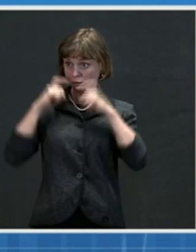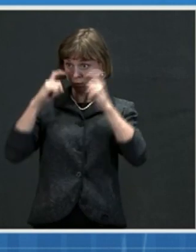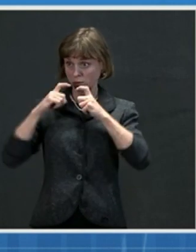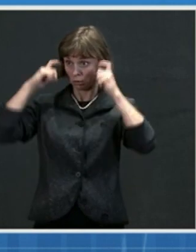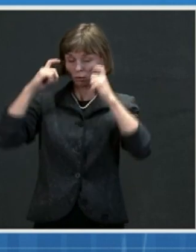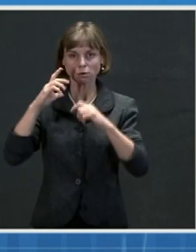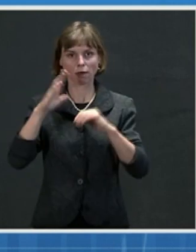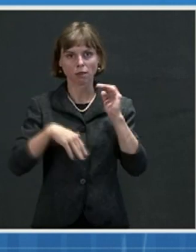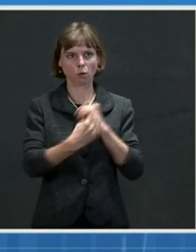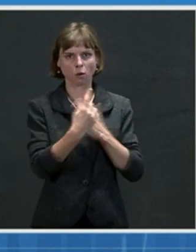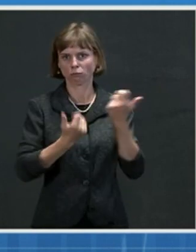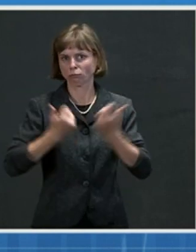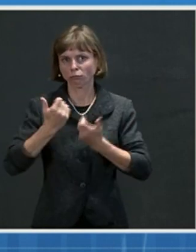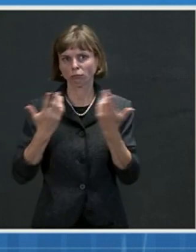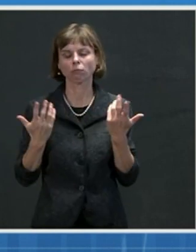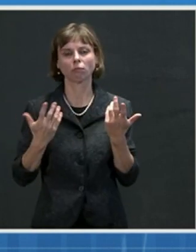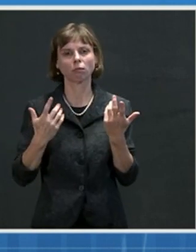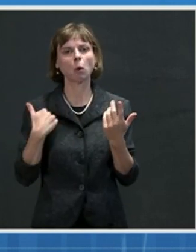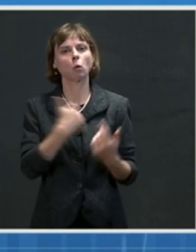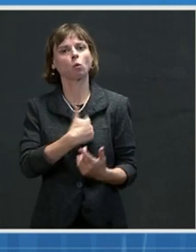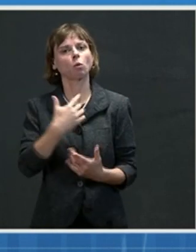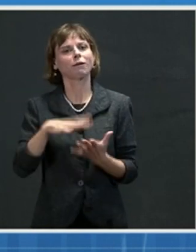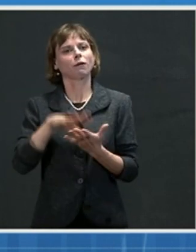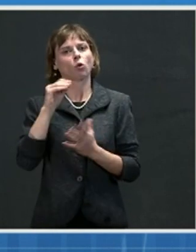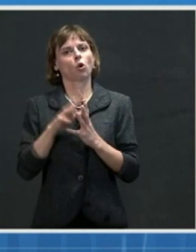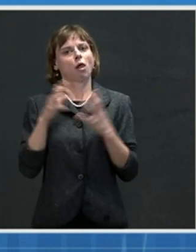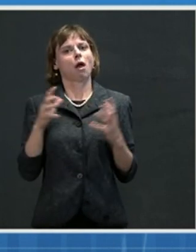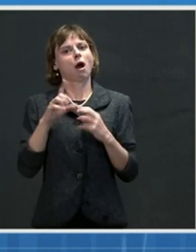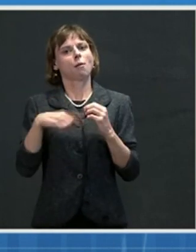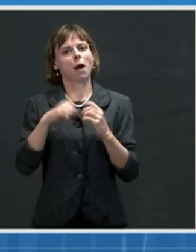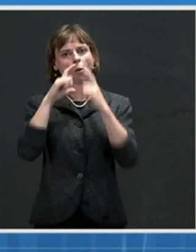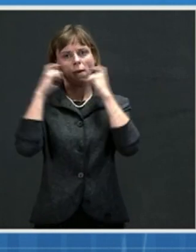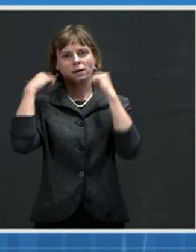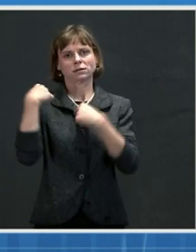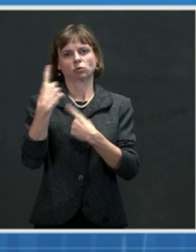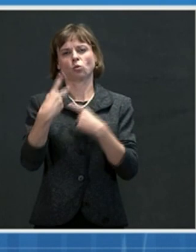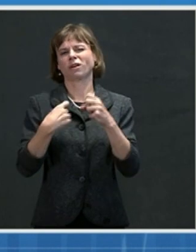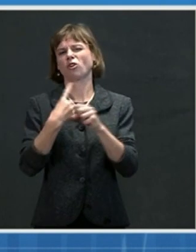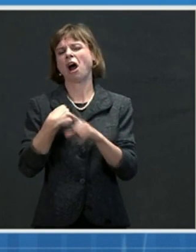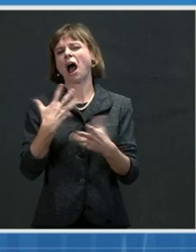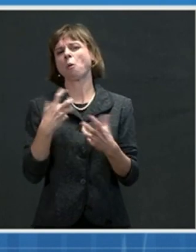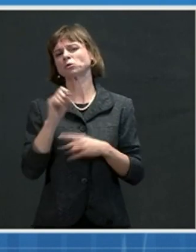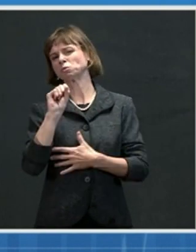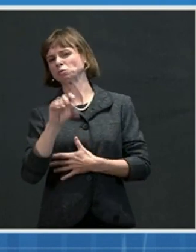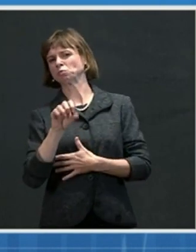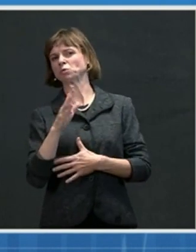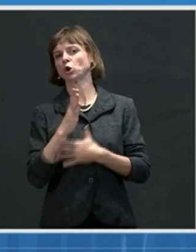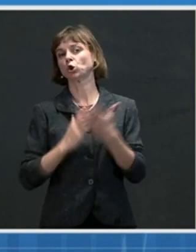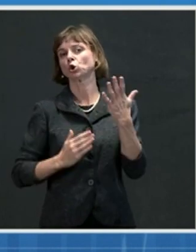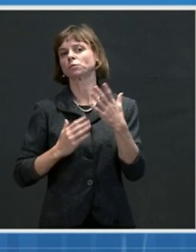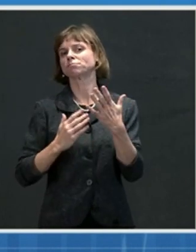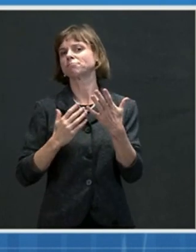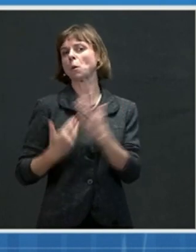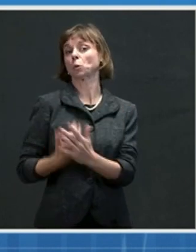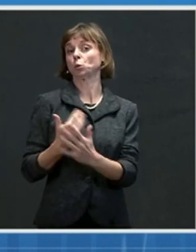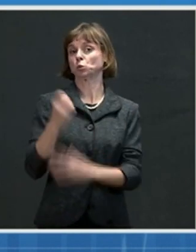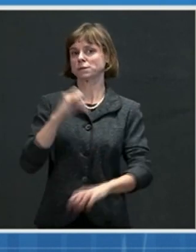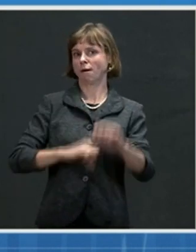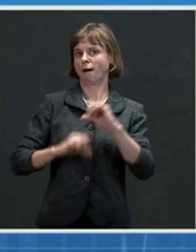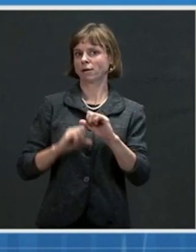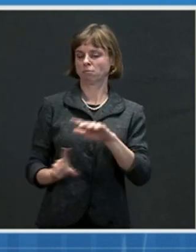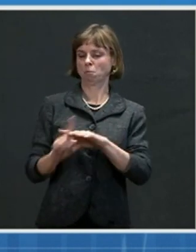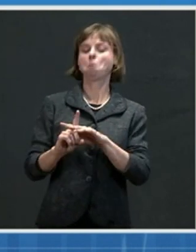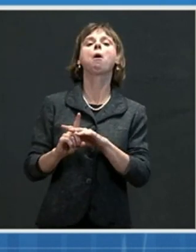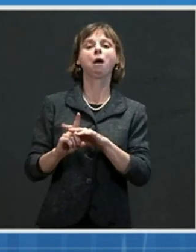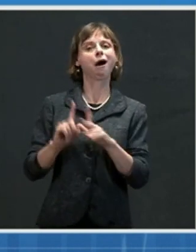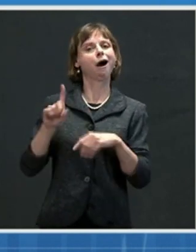learned a lot about masks over the past year. Today, I want to share with you some new science that is emerging about masks and what we know